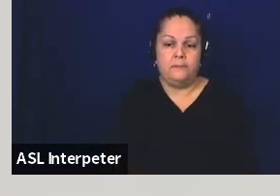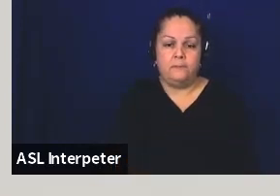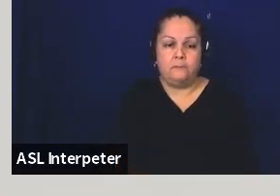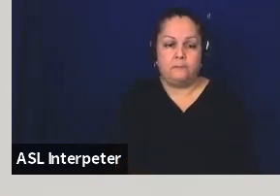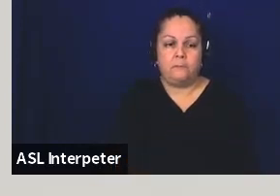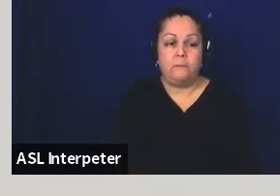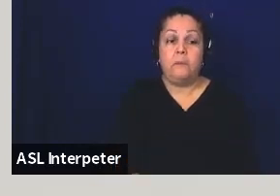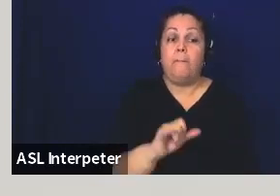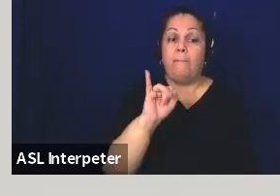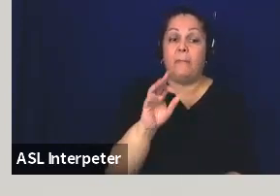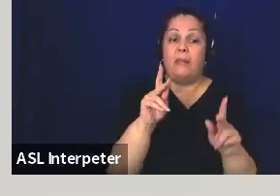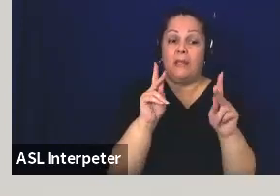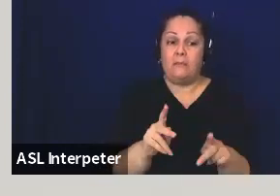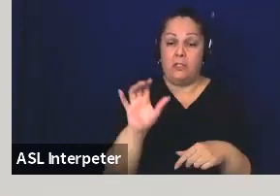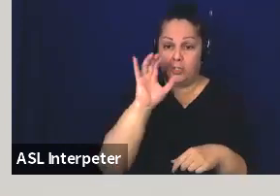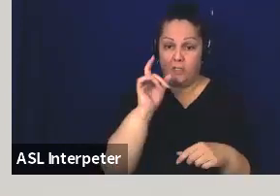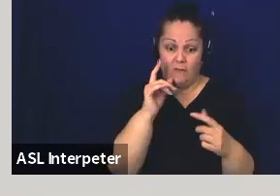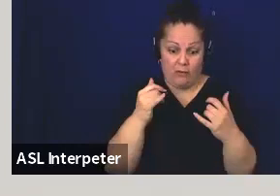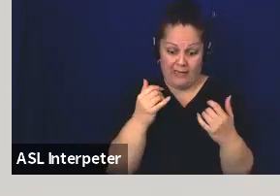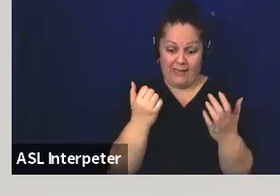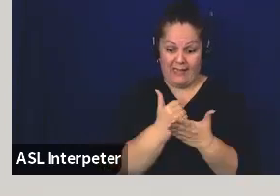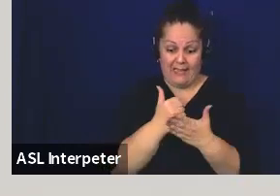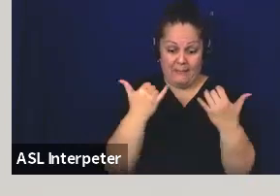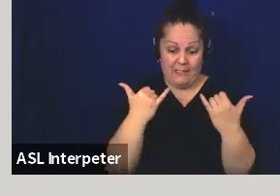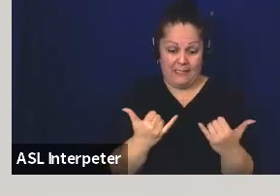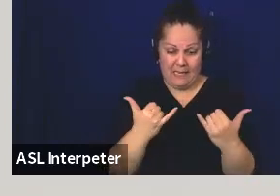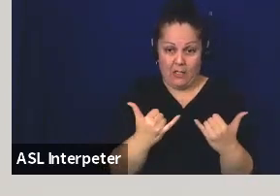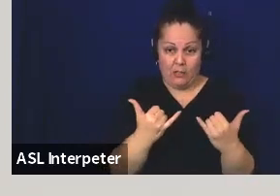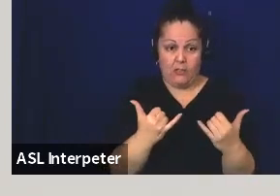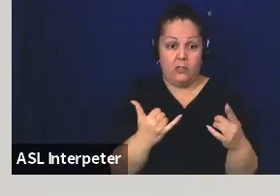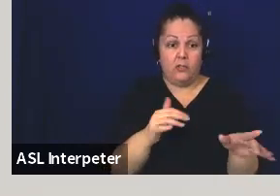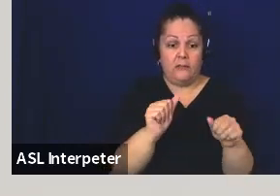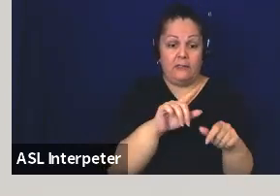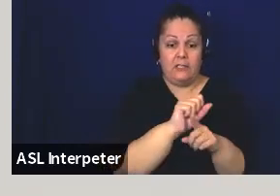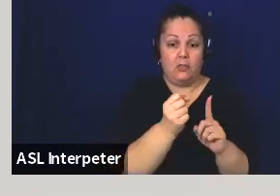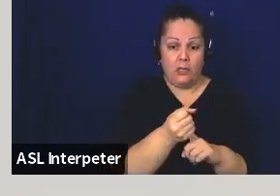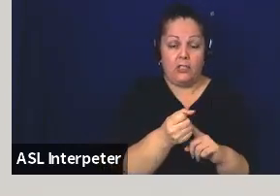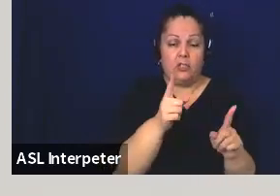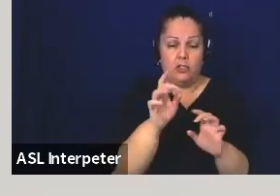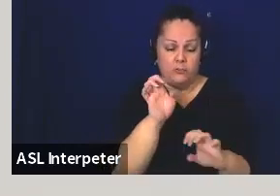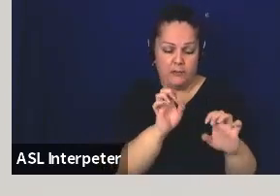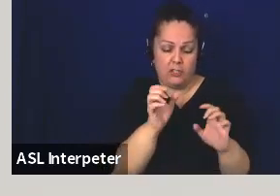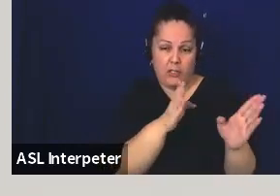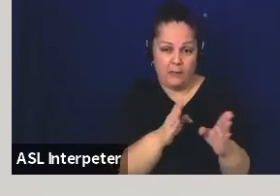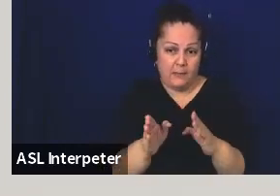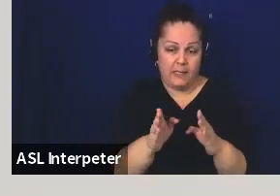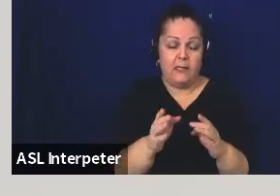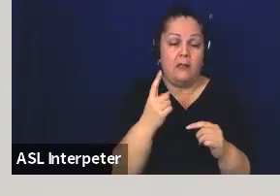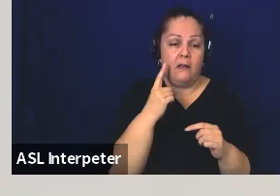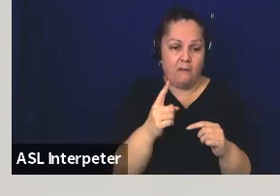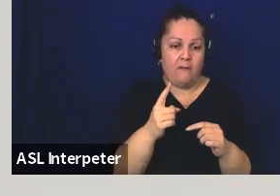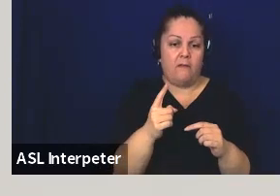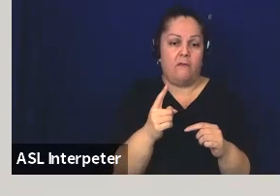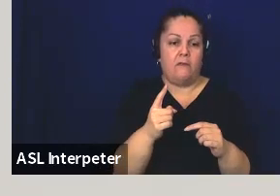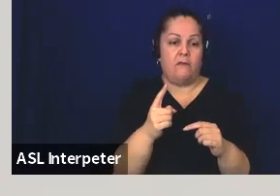Lastly, if the individual is seeking immediate help, leaving their situation, the stakeholder should be assessing and planning for battery life